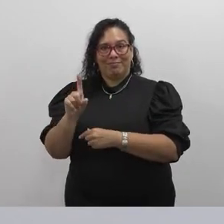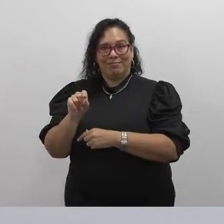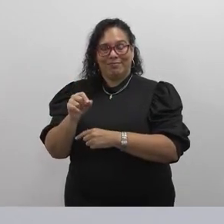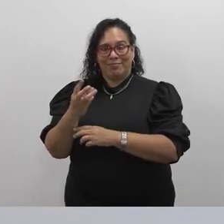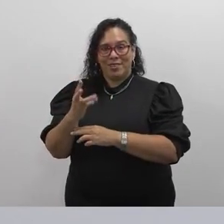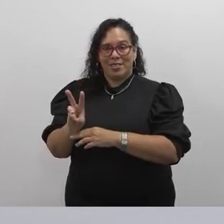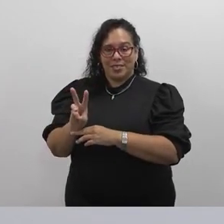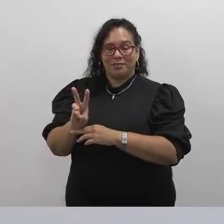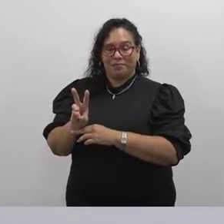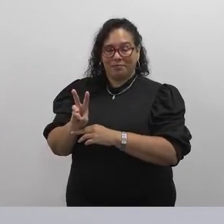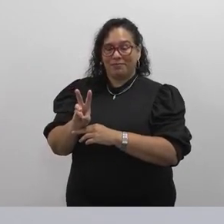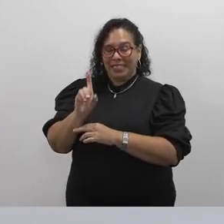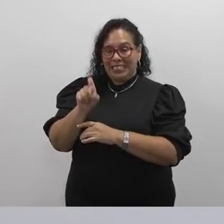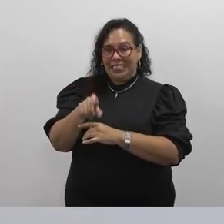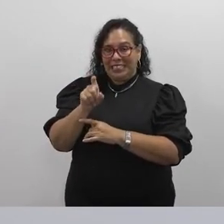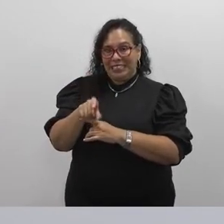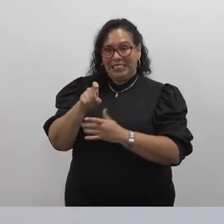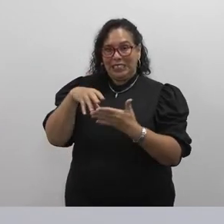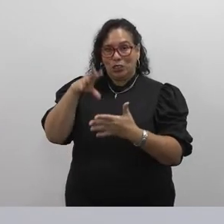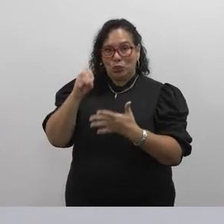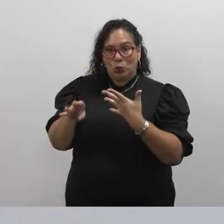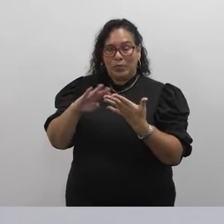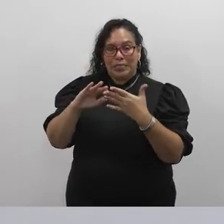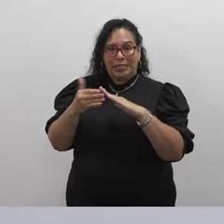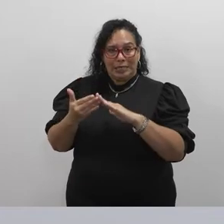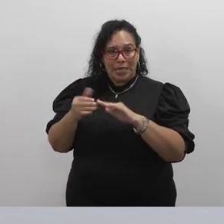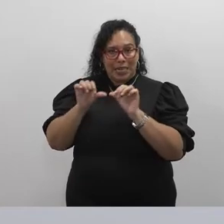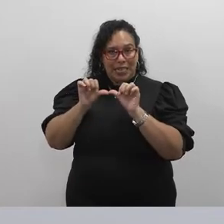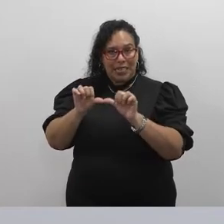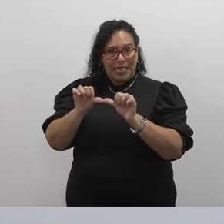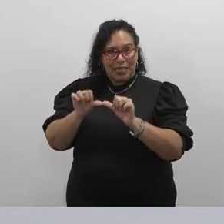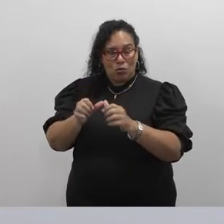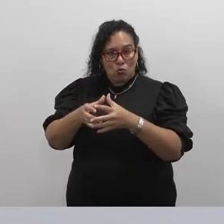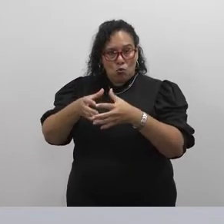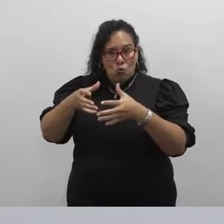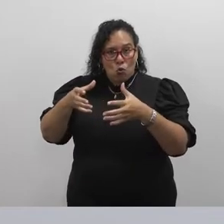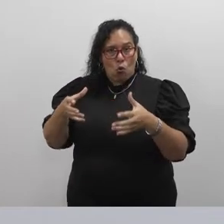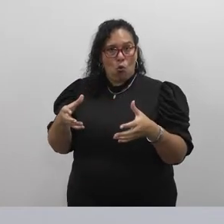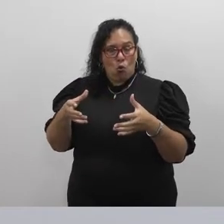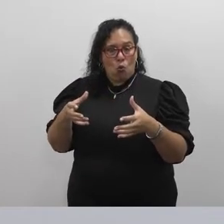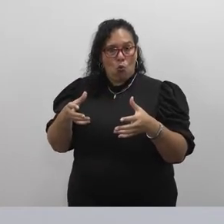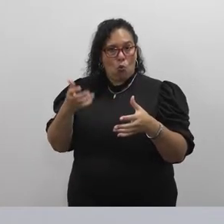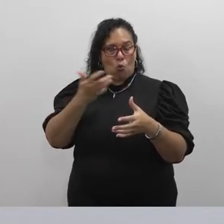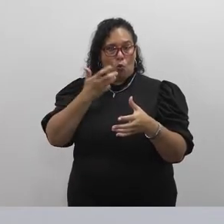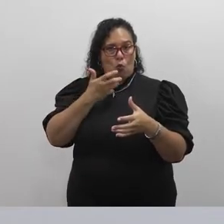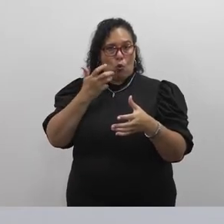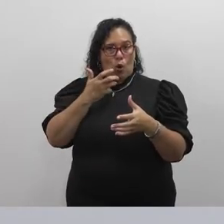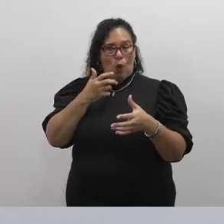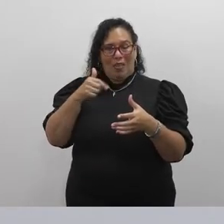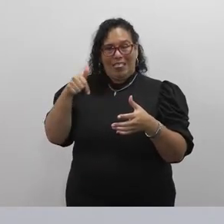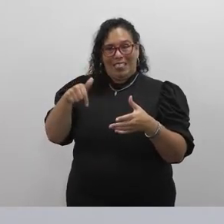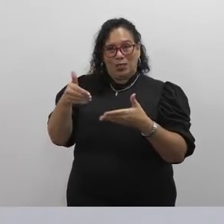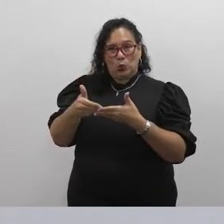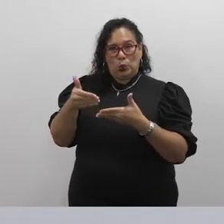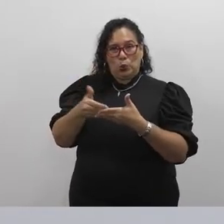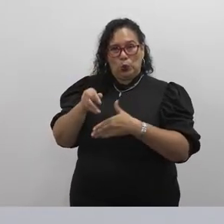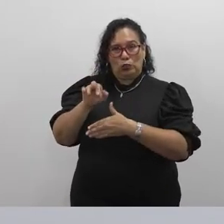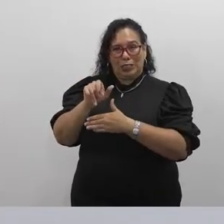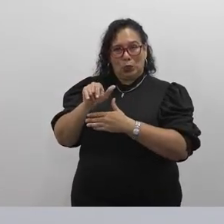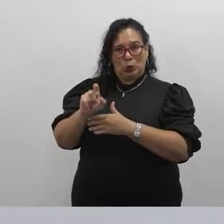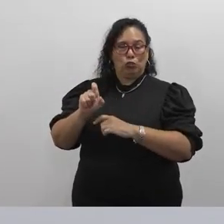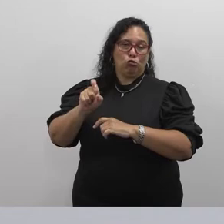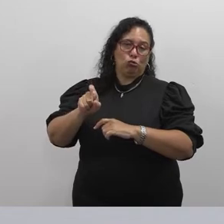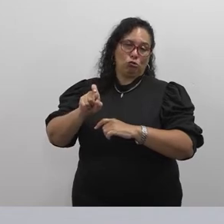2016, and the needs of our students and our community have continued to grow. We're really looking with this resolution to meet those